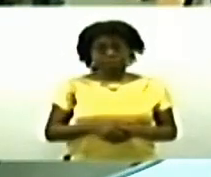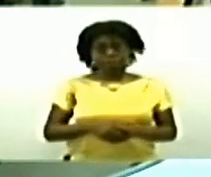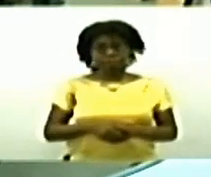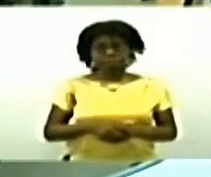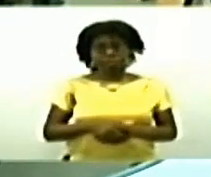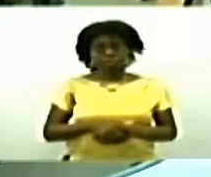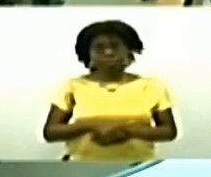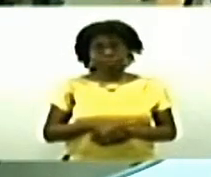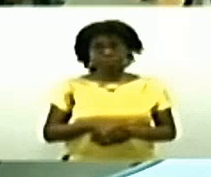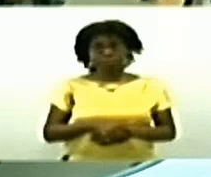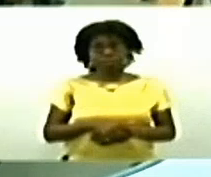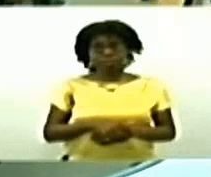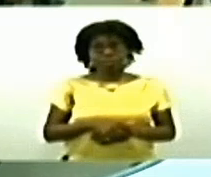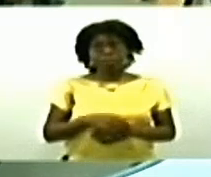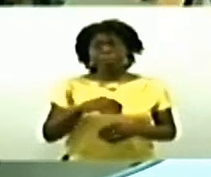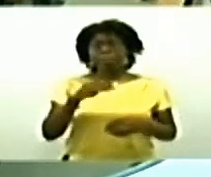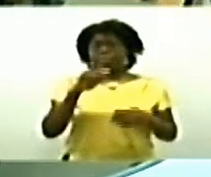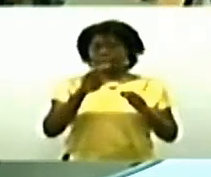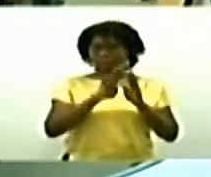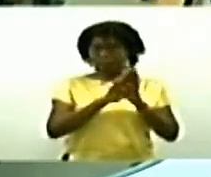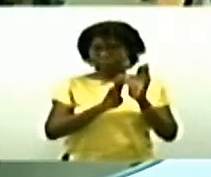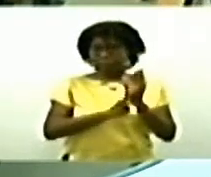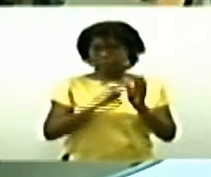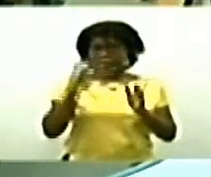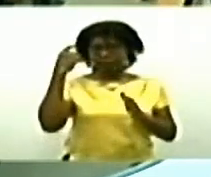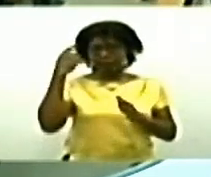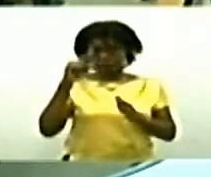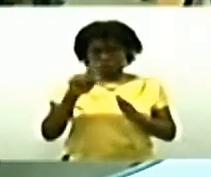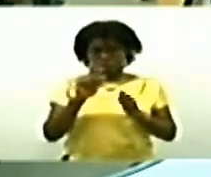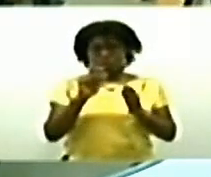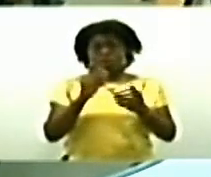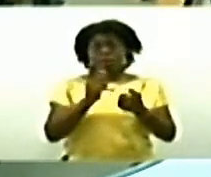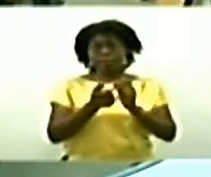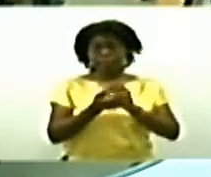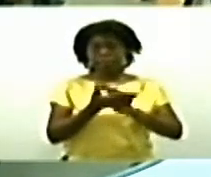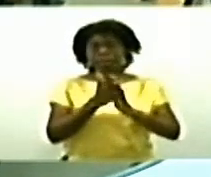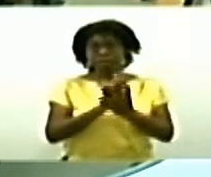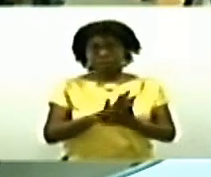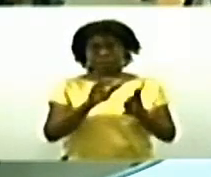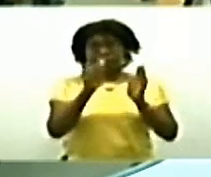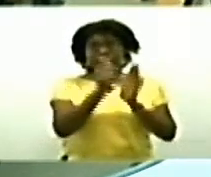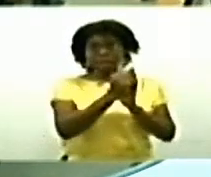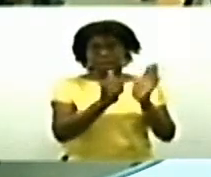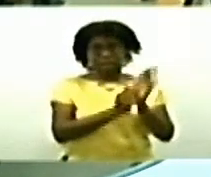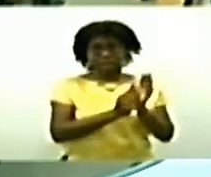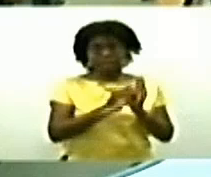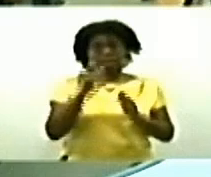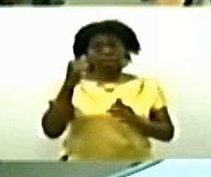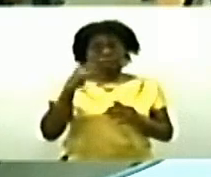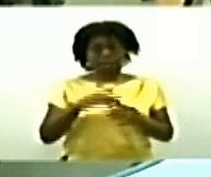bill for an act shortly entitled Abatement of Litter Amendment Act 2018.